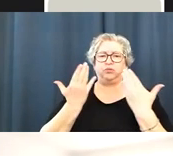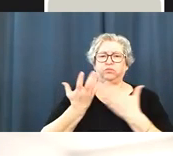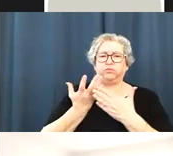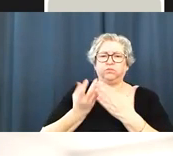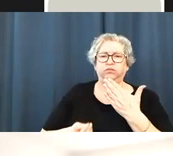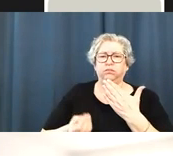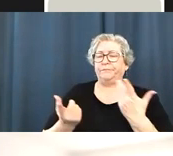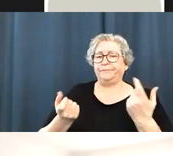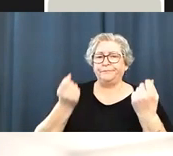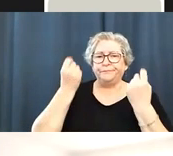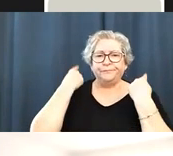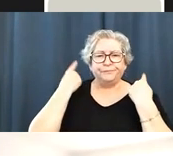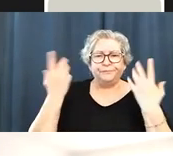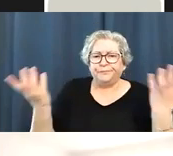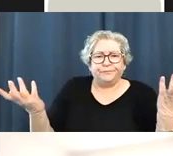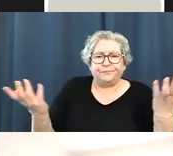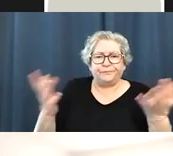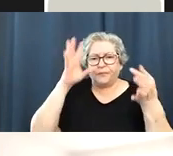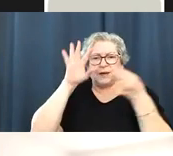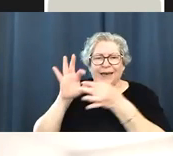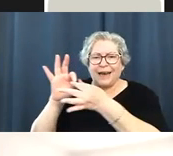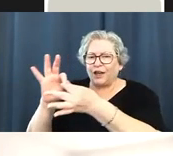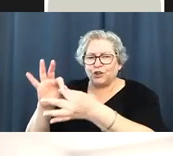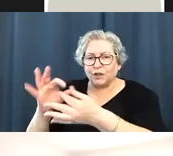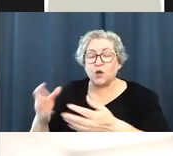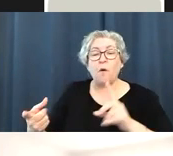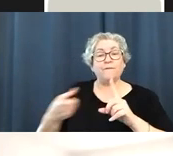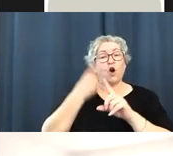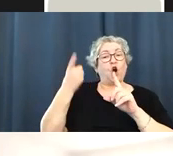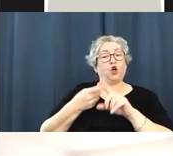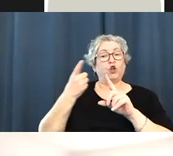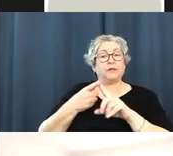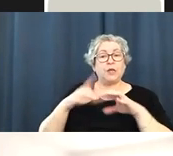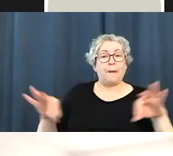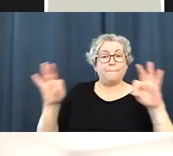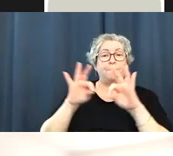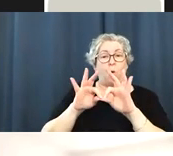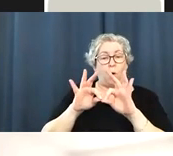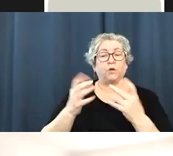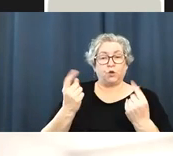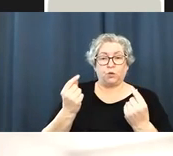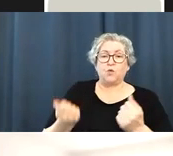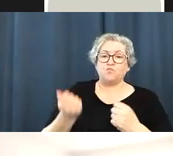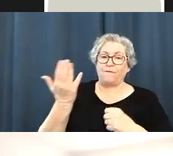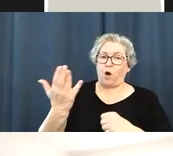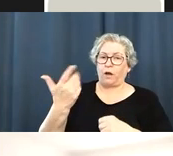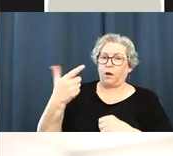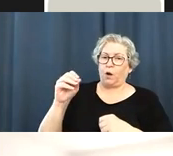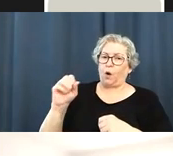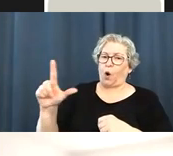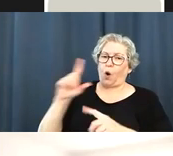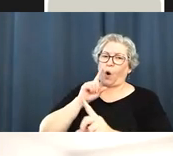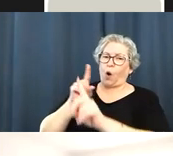they don't understand the connection. So the first step is really, really important, is to provide a goal. And you want to